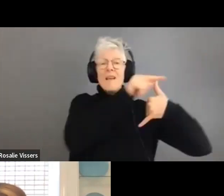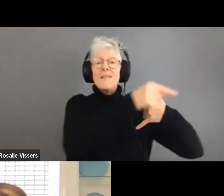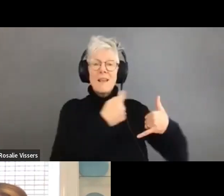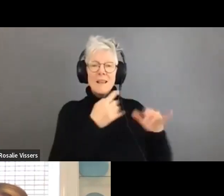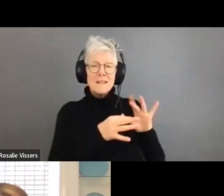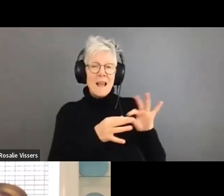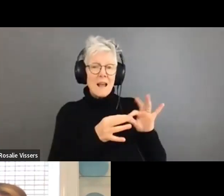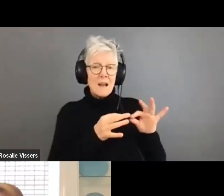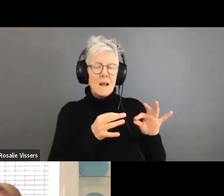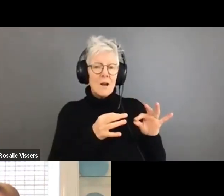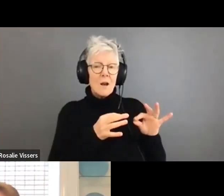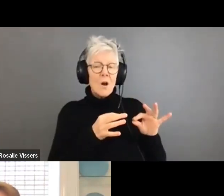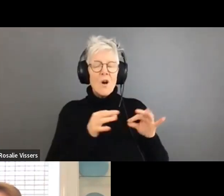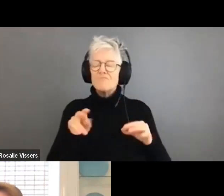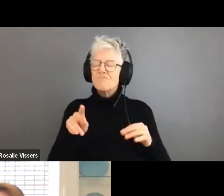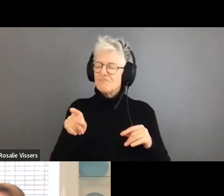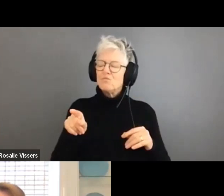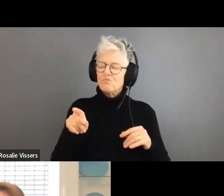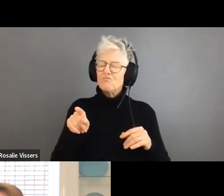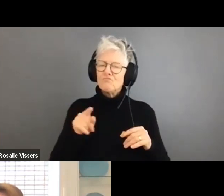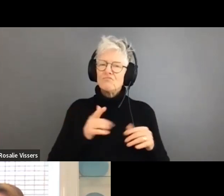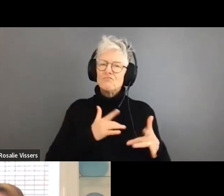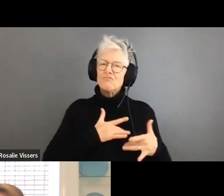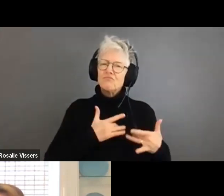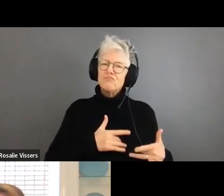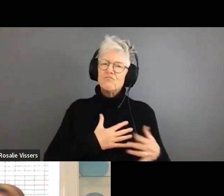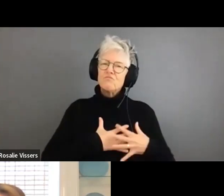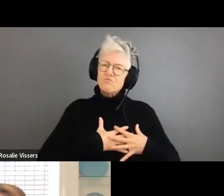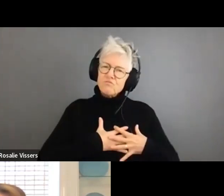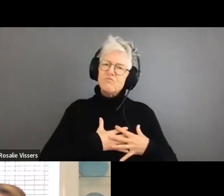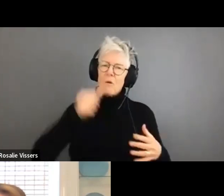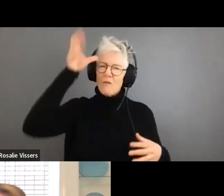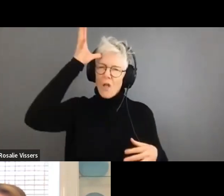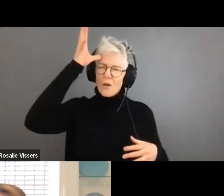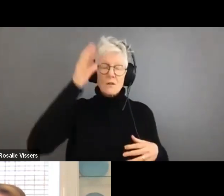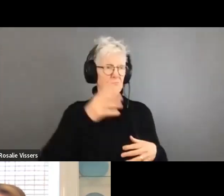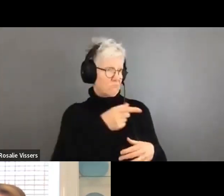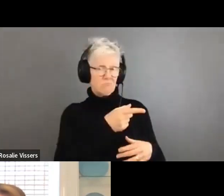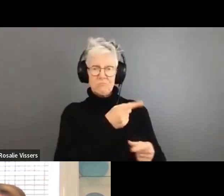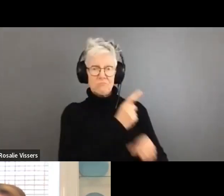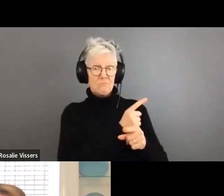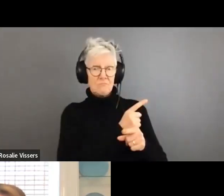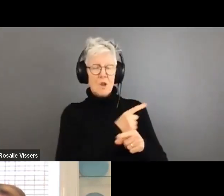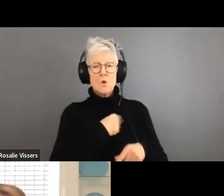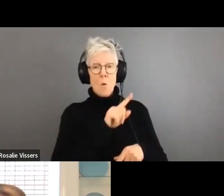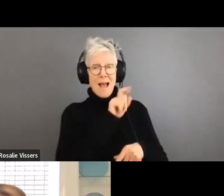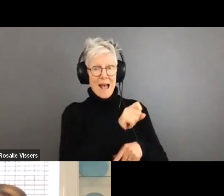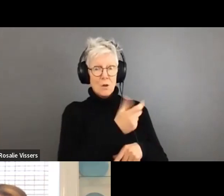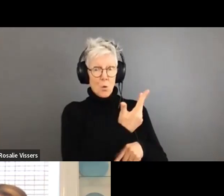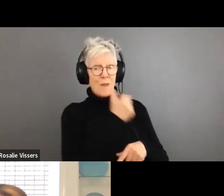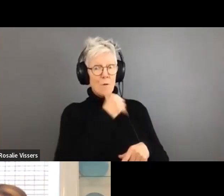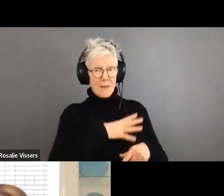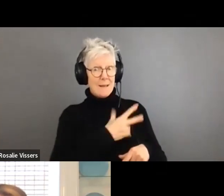you're really passionate about fathers. There's a win right there. And the first question I asked the three ladies from Edelman, the